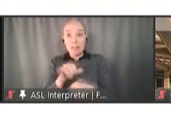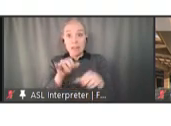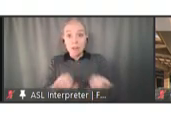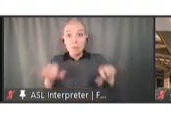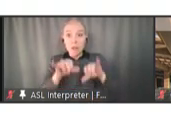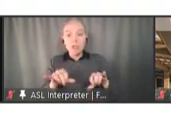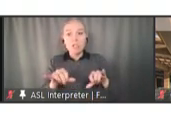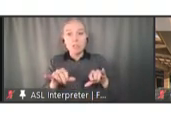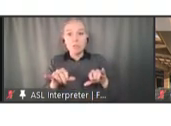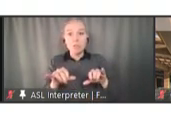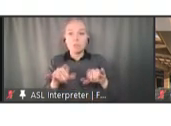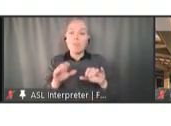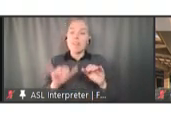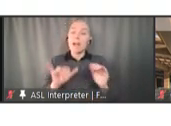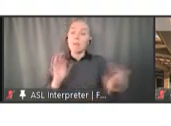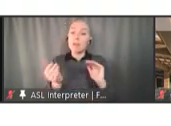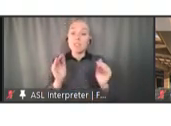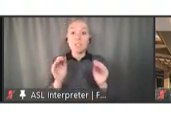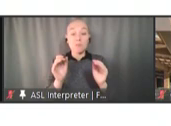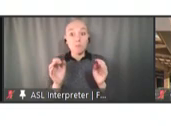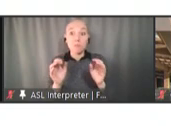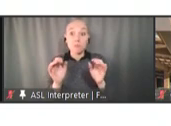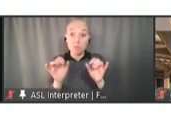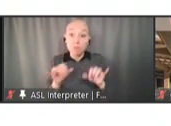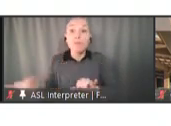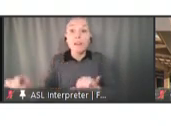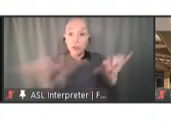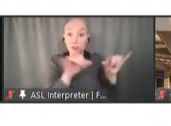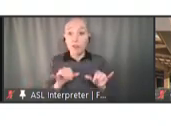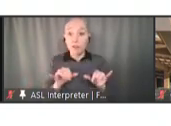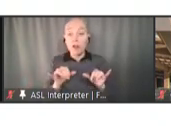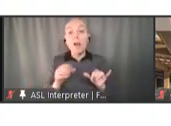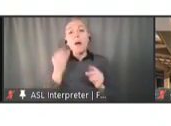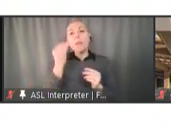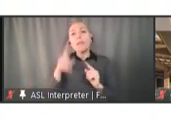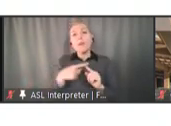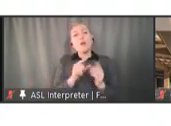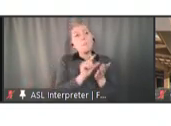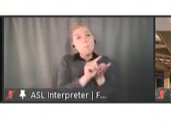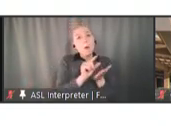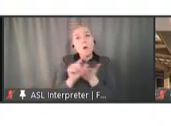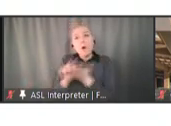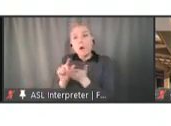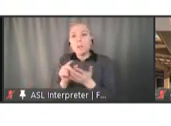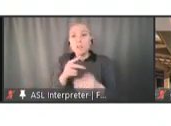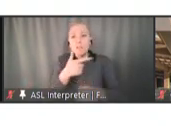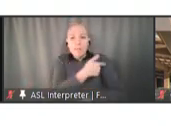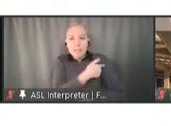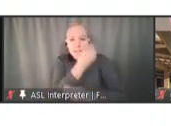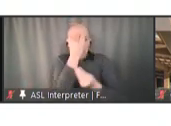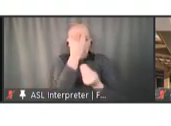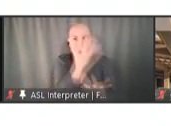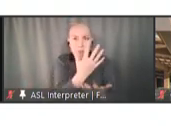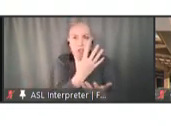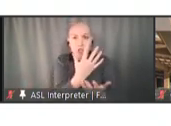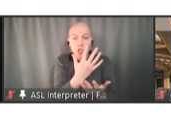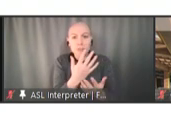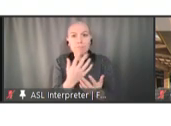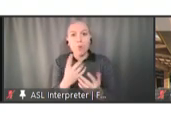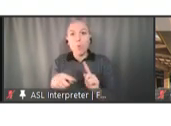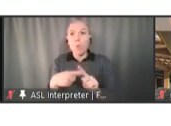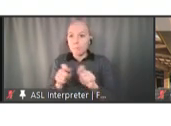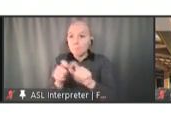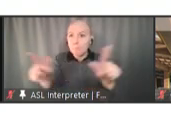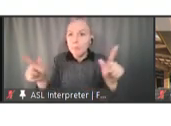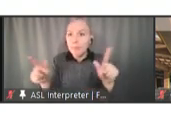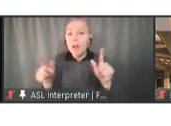the various pieces of vaccine disinformation that come out. They're often around specific things. And I mean, myocarditis is